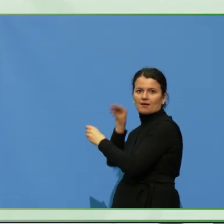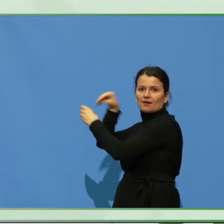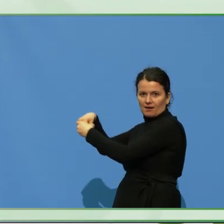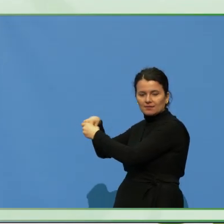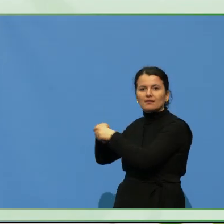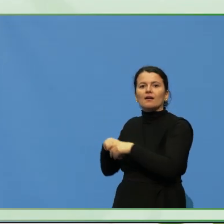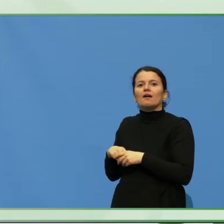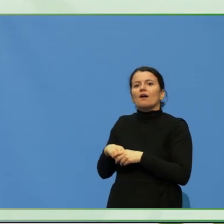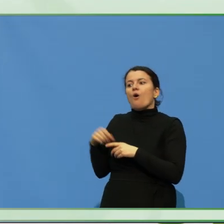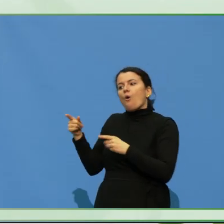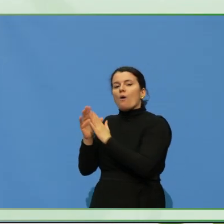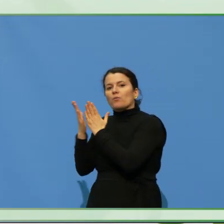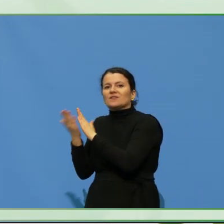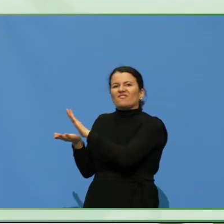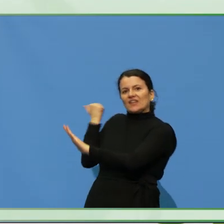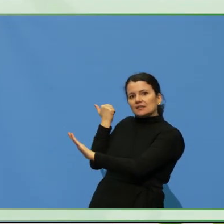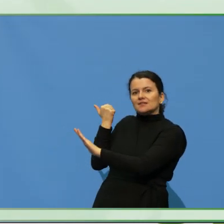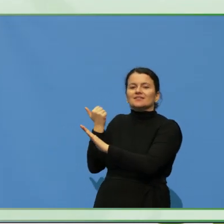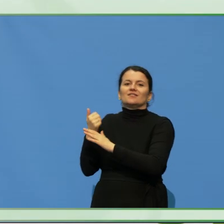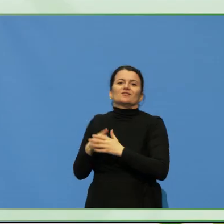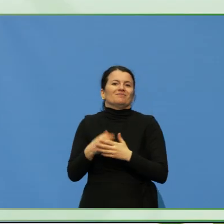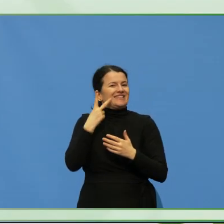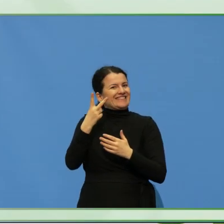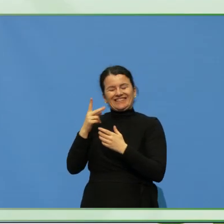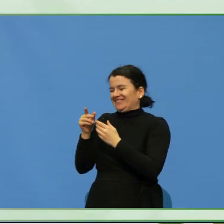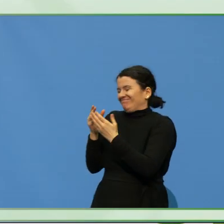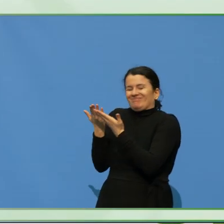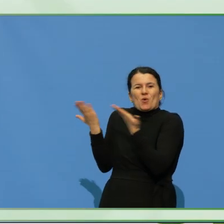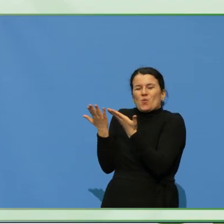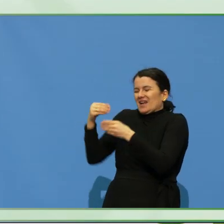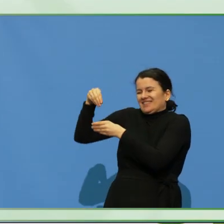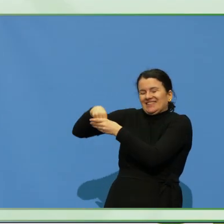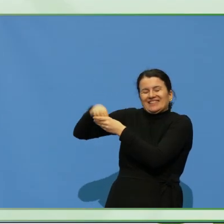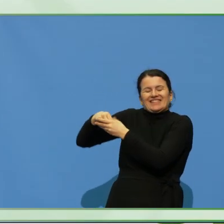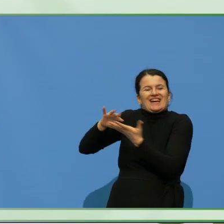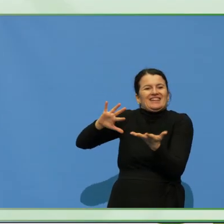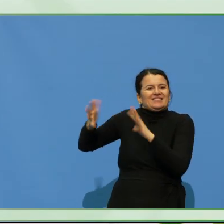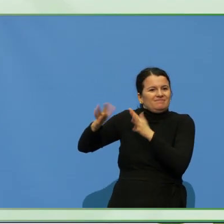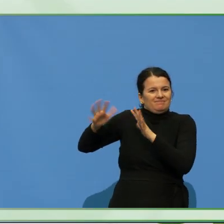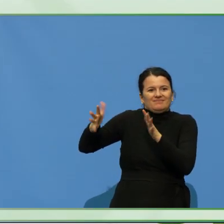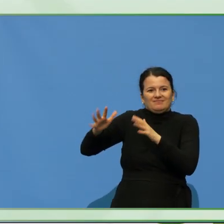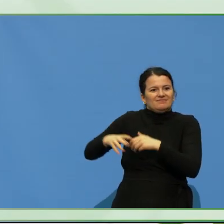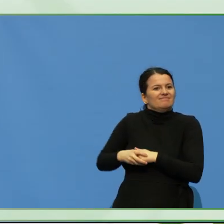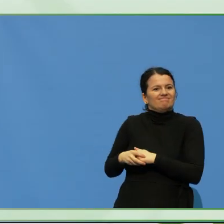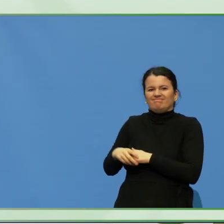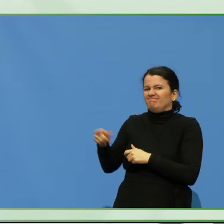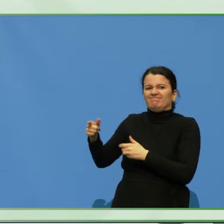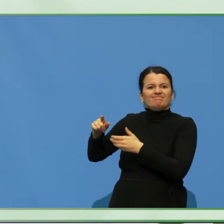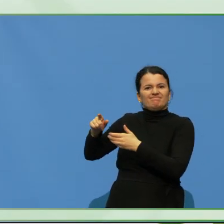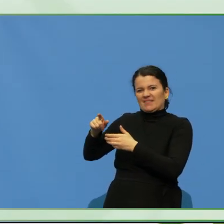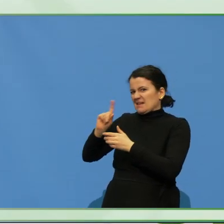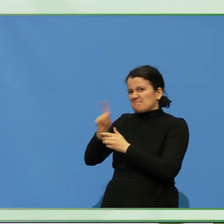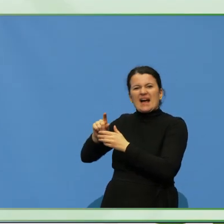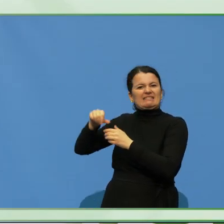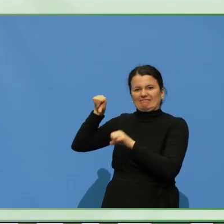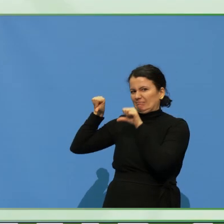where we didn't have the right books on the shelf, this is far too many books, I'm realizing. We're deep into this metaphor here. Then how could